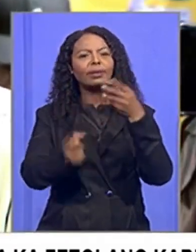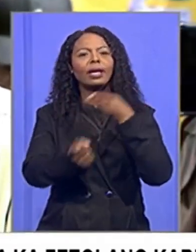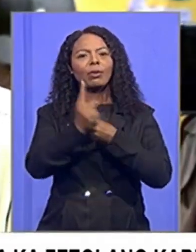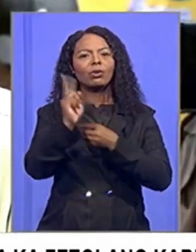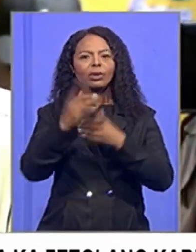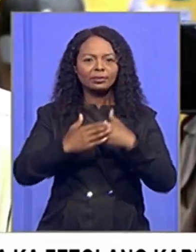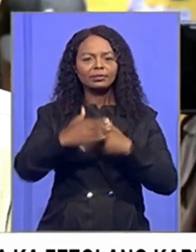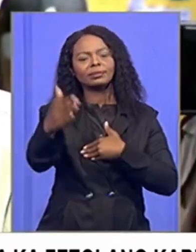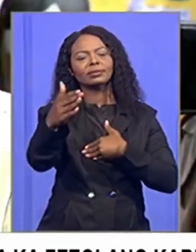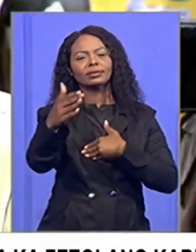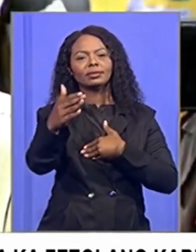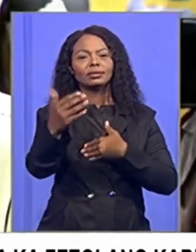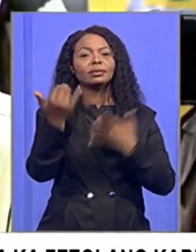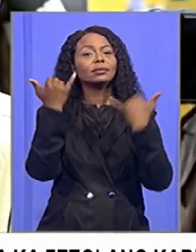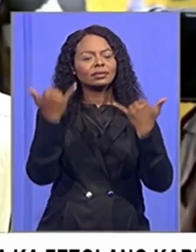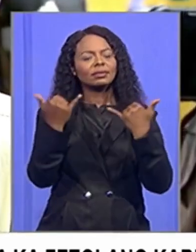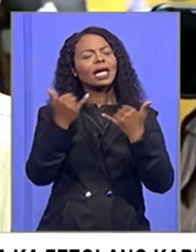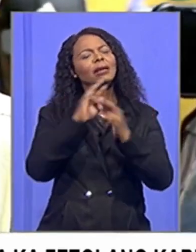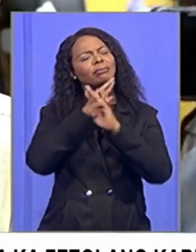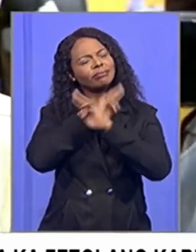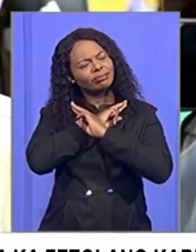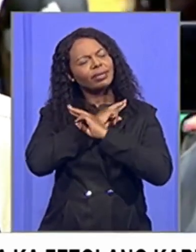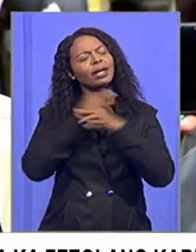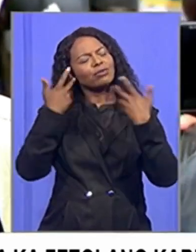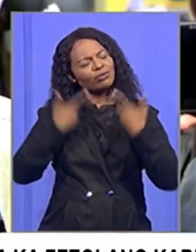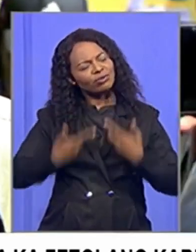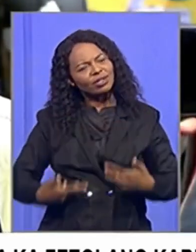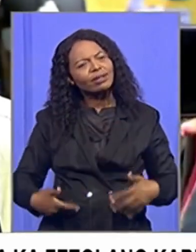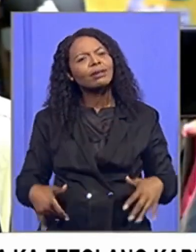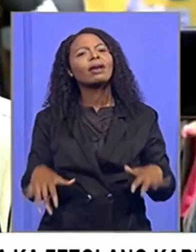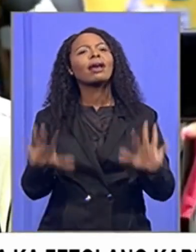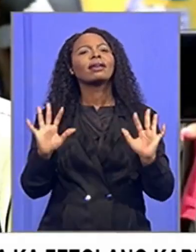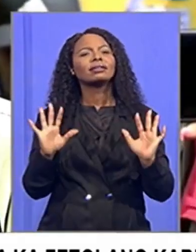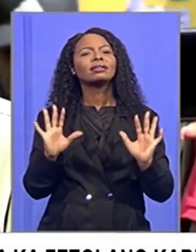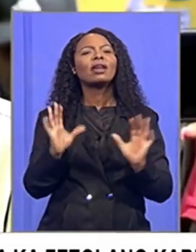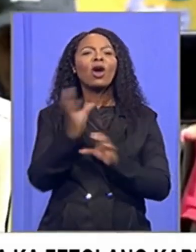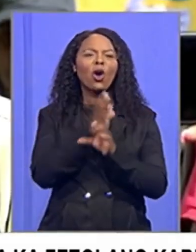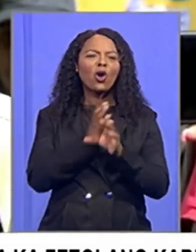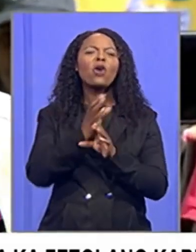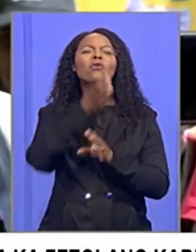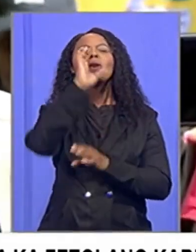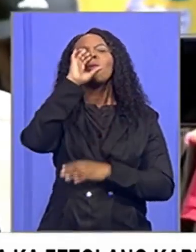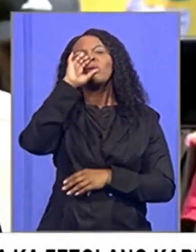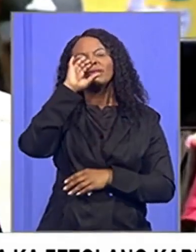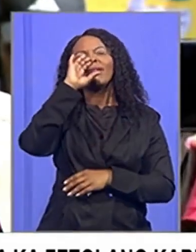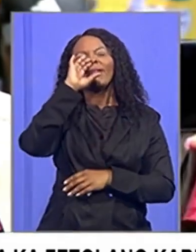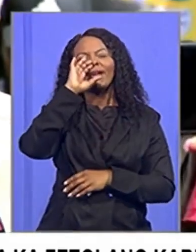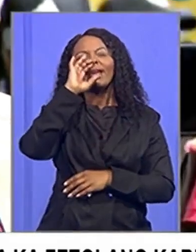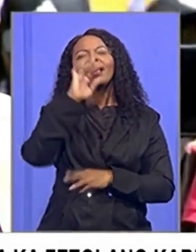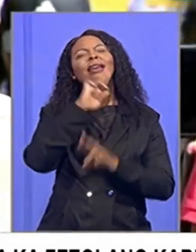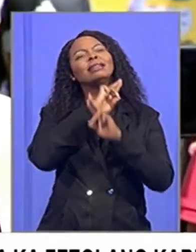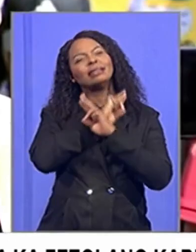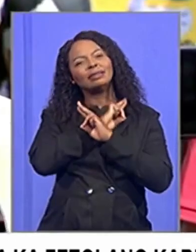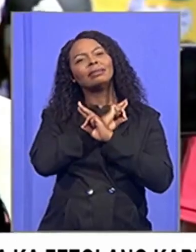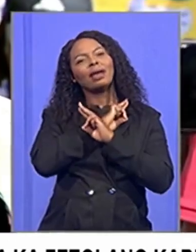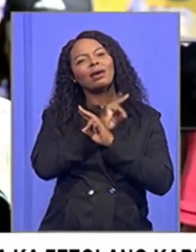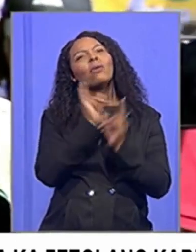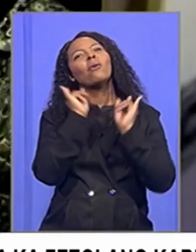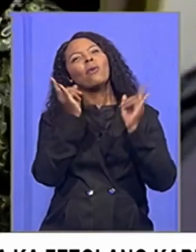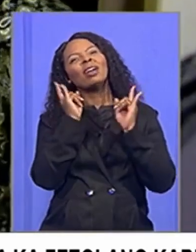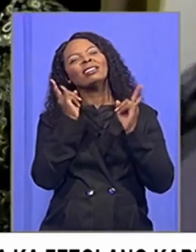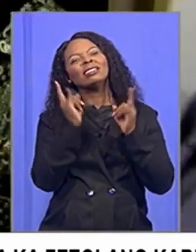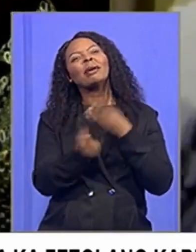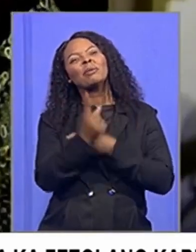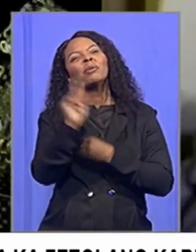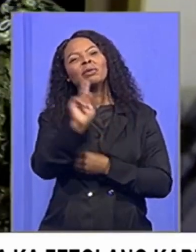happen. So relax, have a cup of coffee and just sit back and watch the